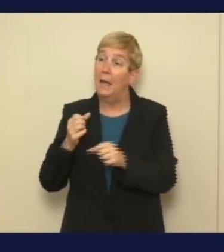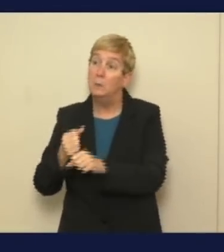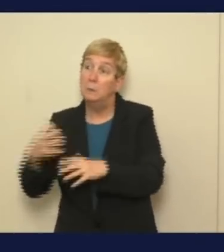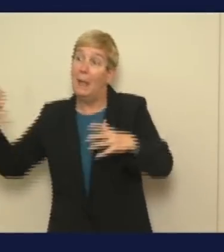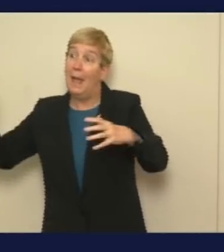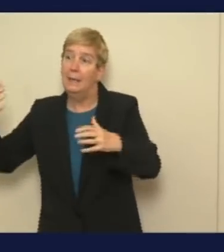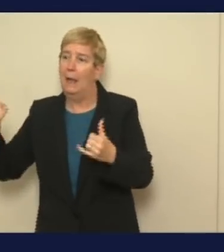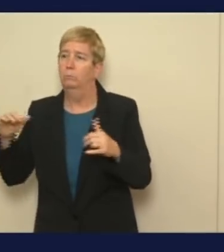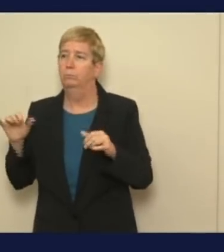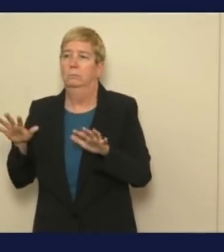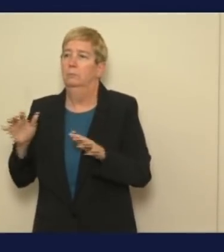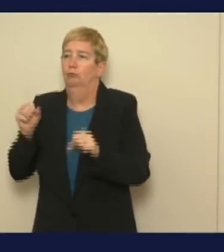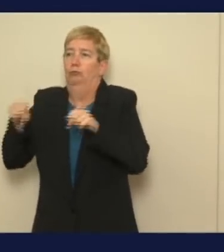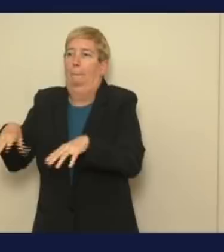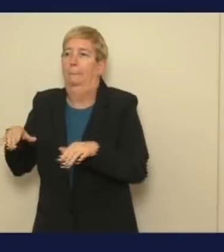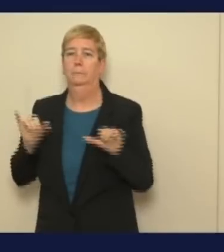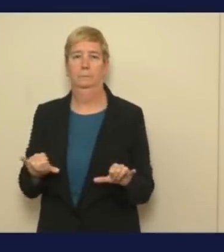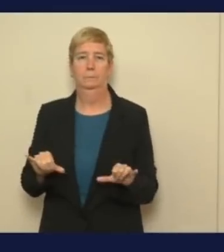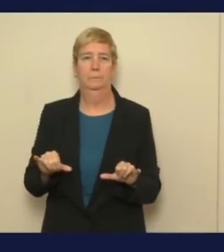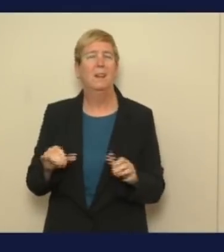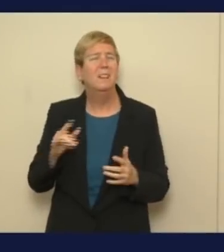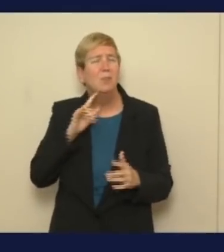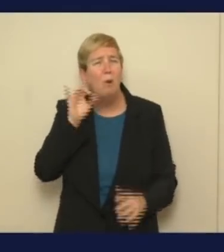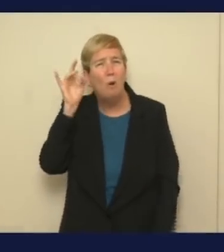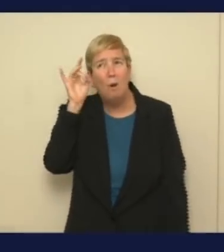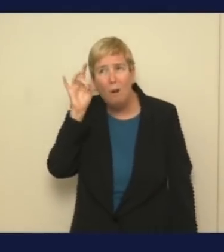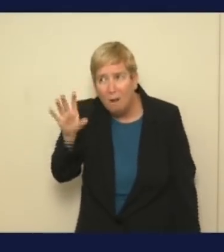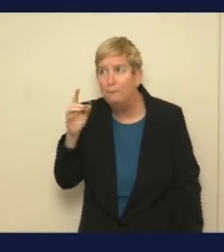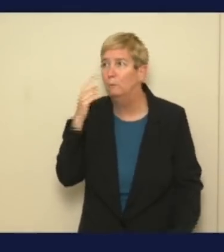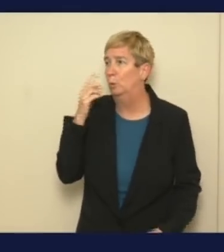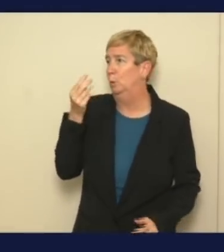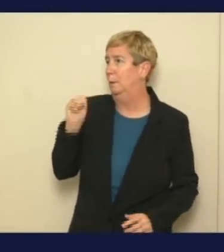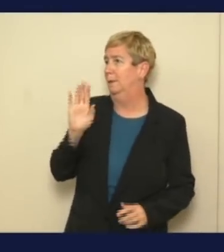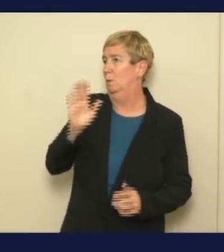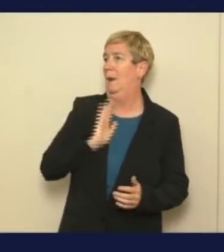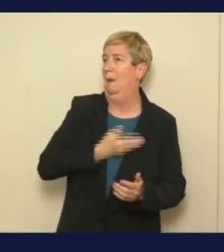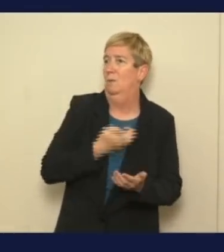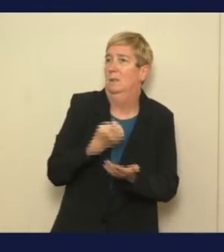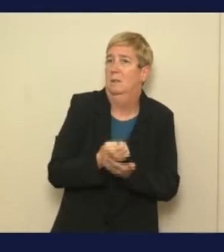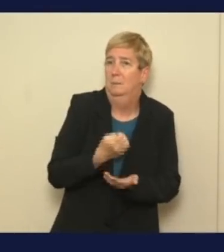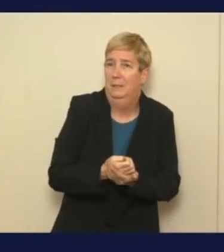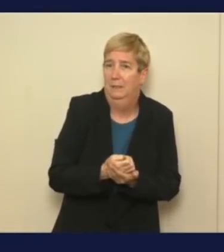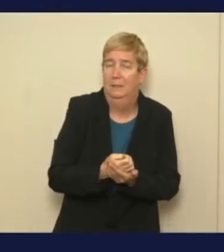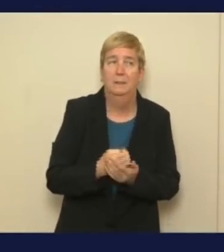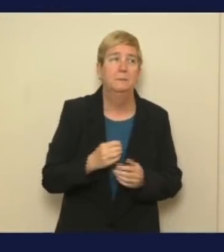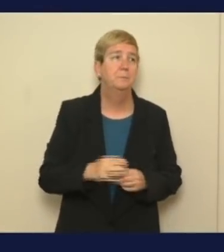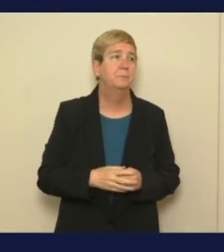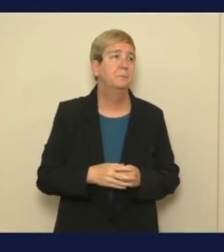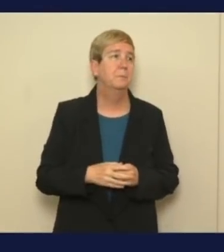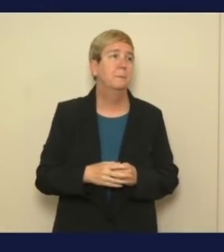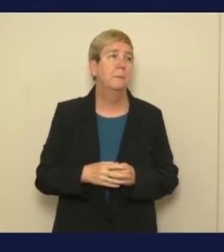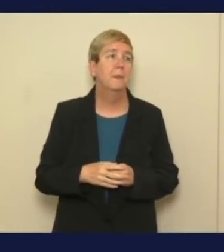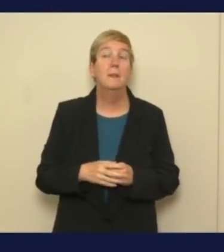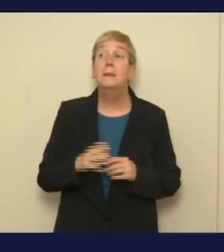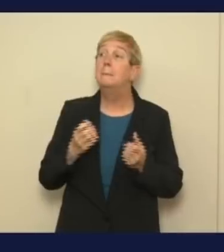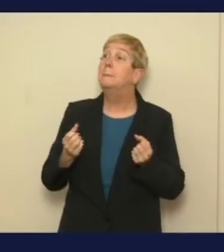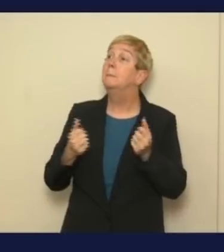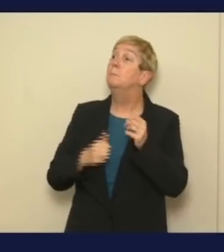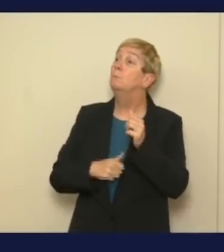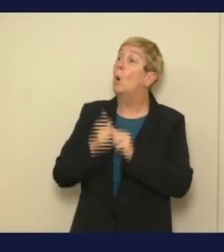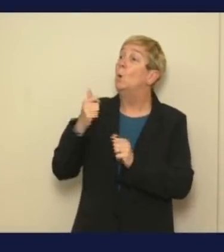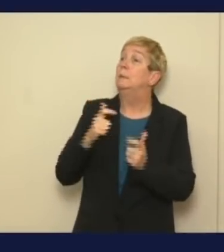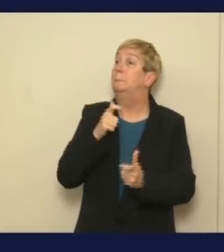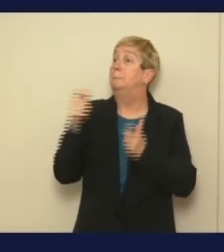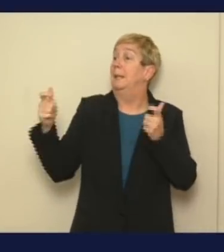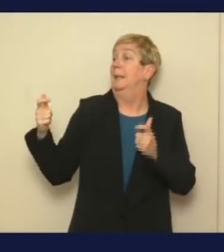this remarkably terrible for New Mexico's economy, the largest employers in any state are